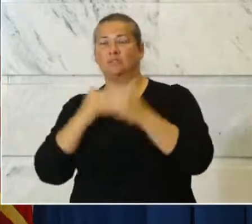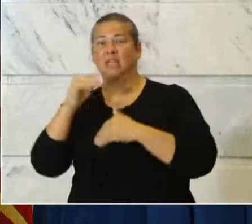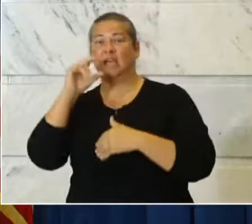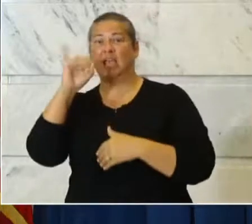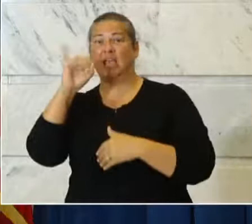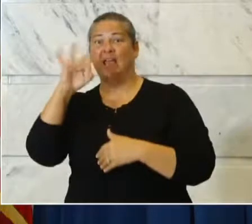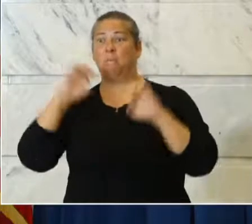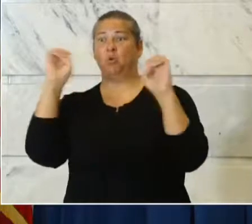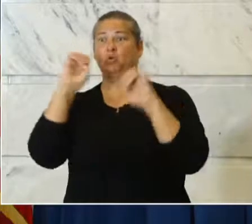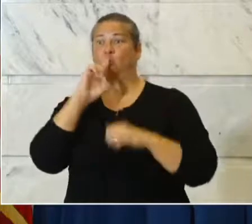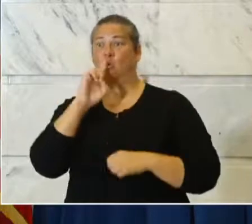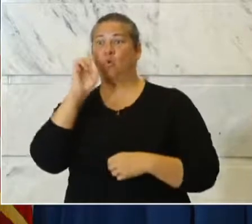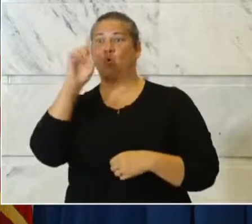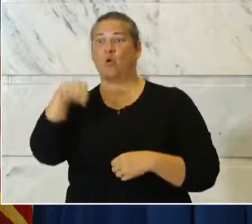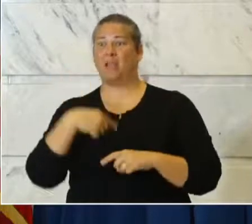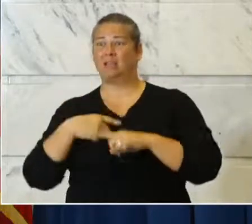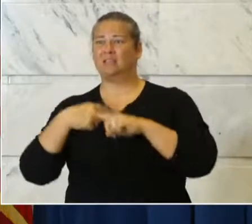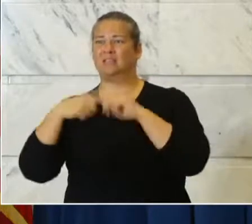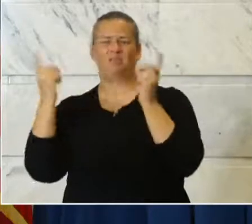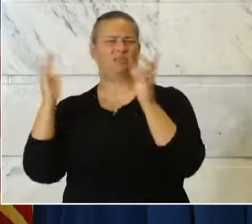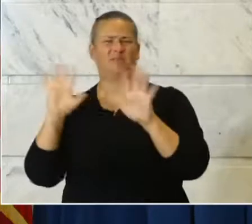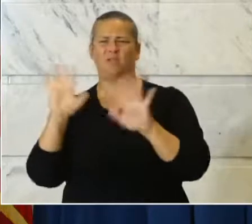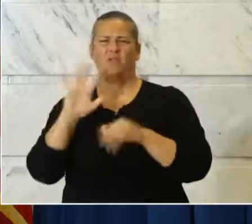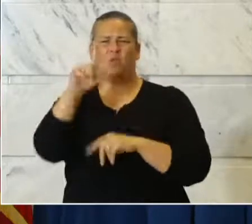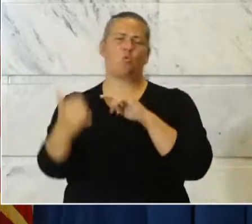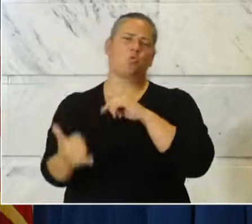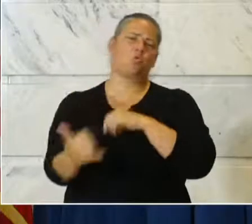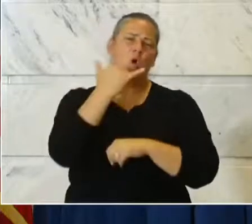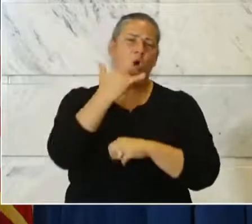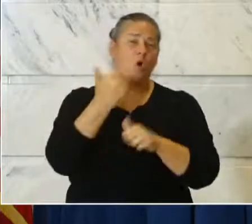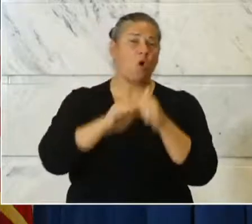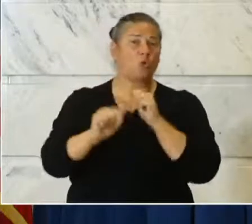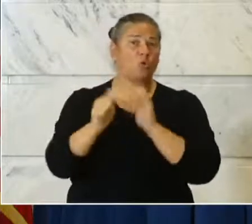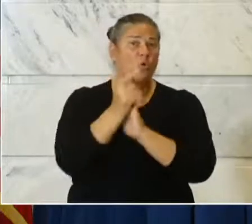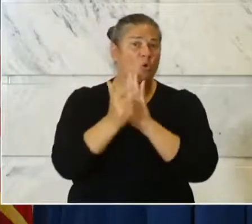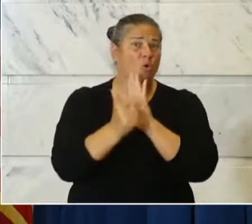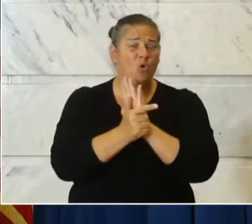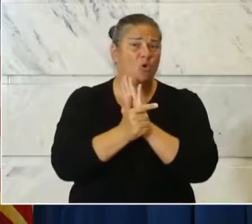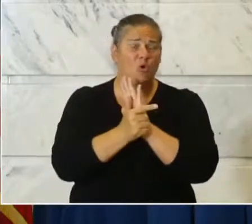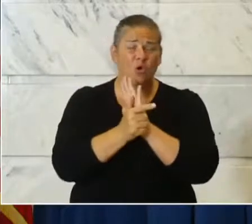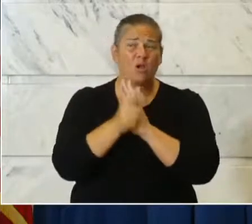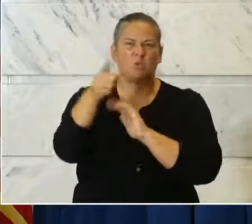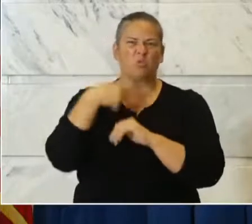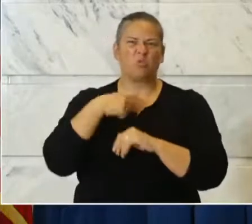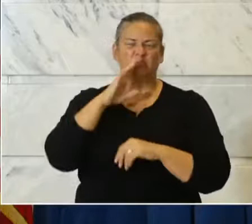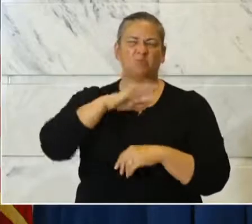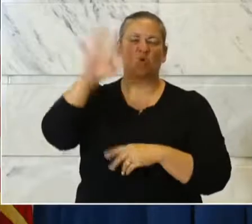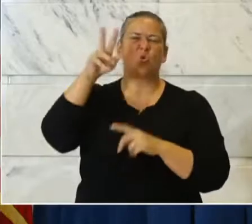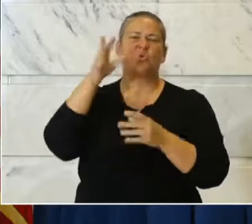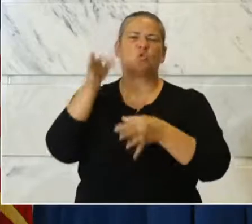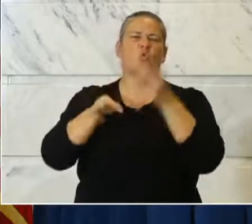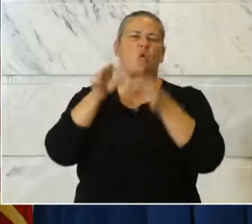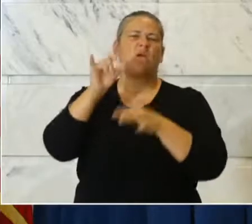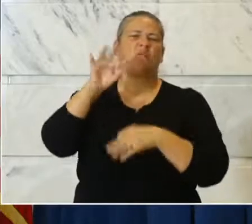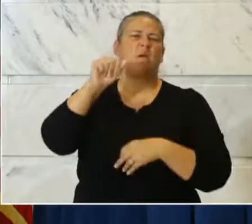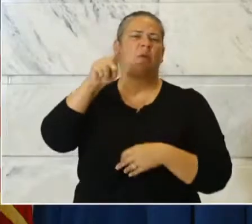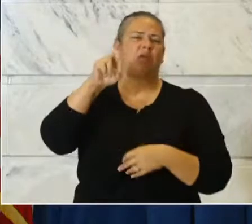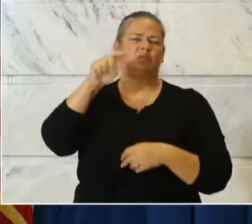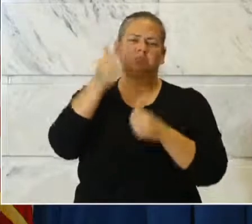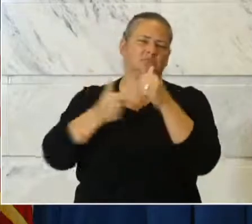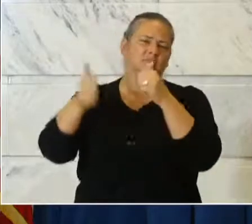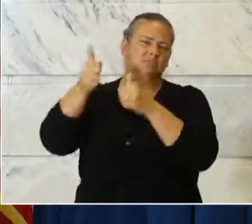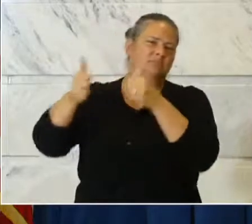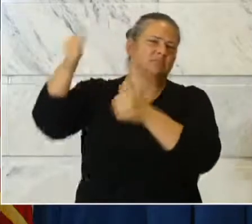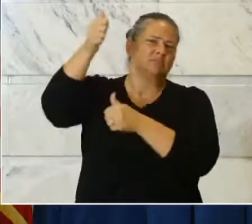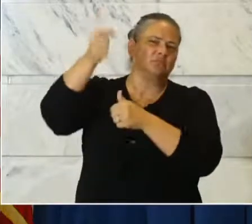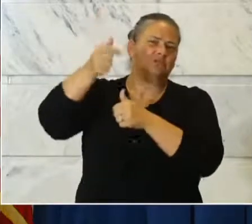an emergency order. It is absolutely wrong under the law. We're sending it up to the Court of Appeals. We're going to get this to the Supreme Court. But folks,